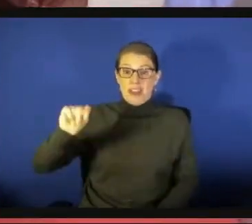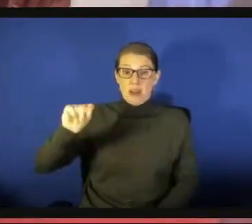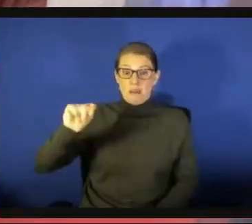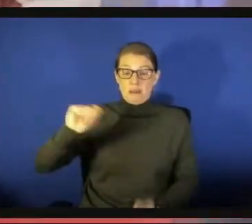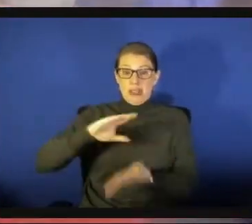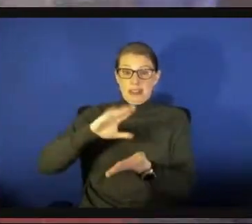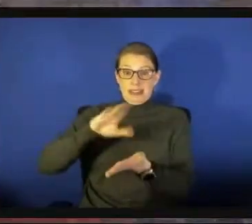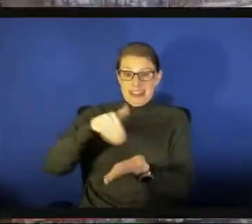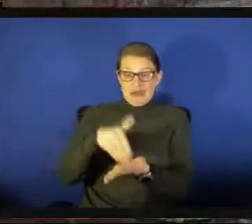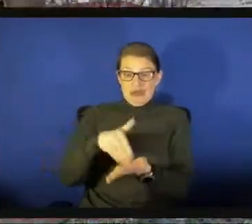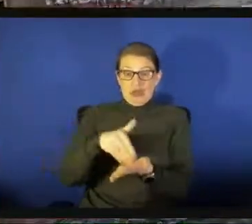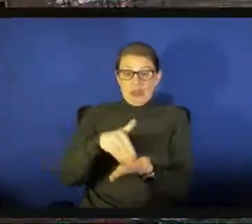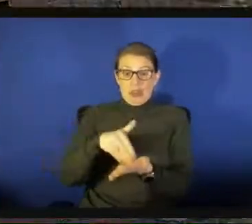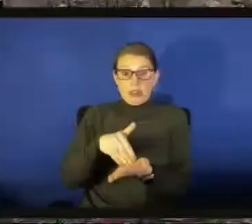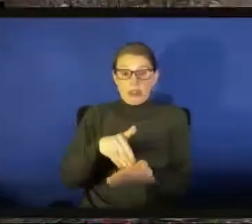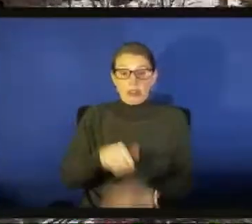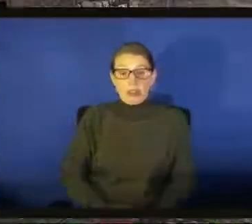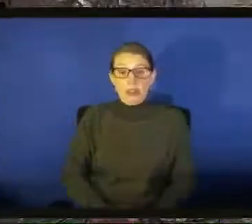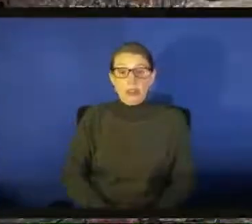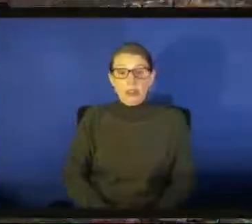just to build one machine.